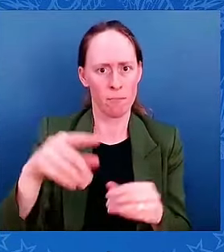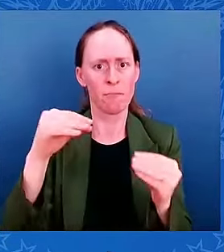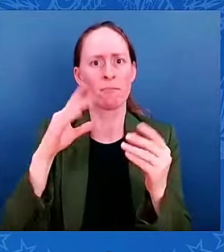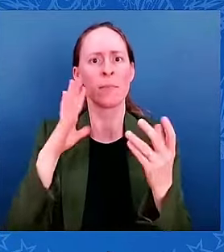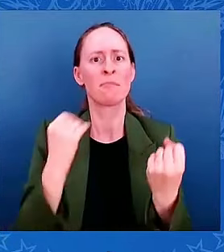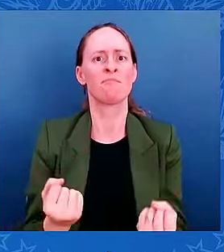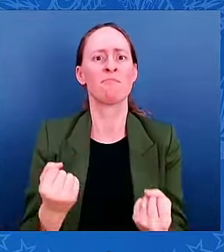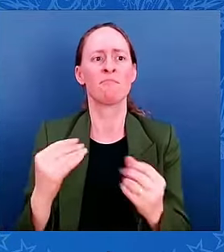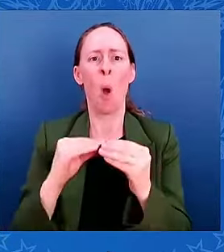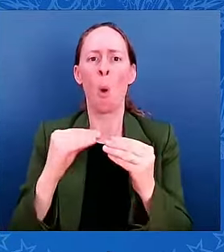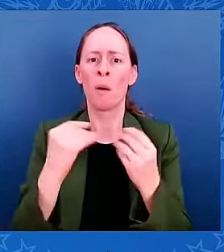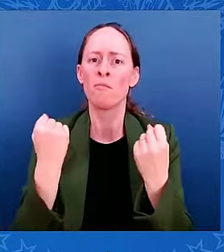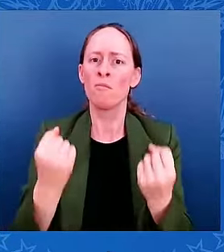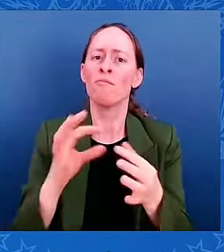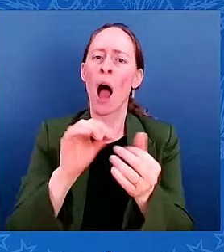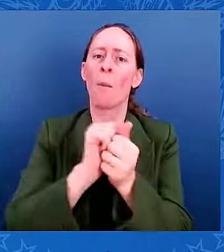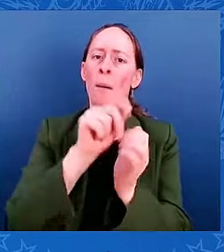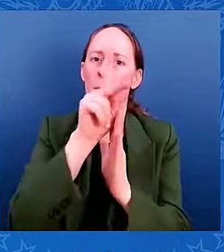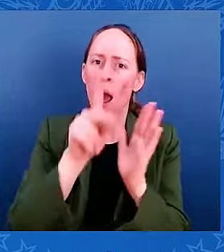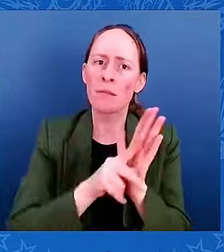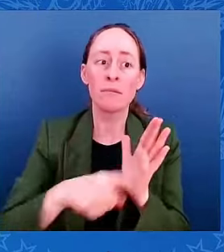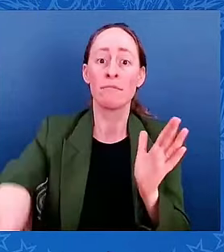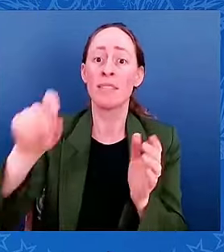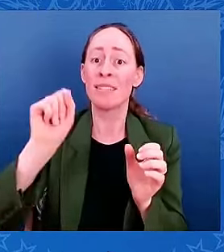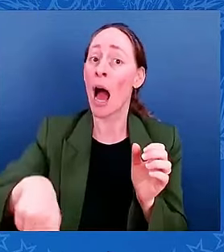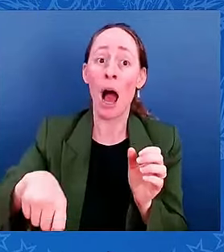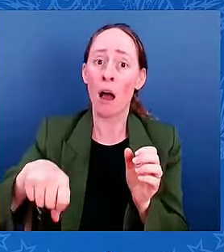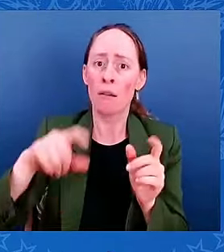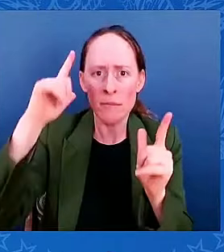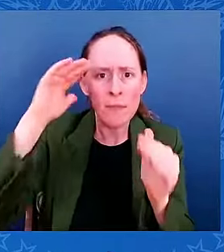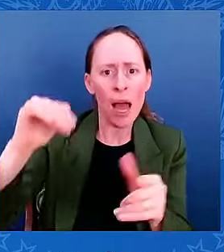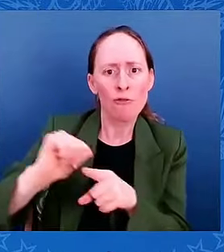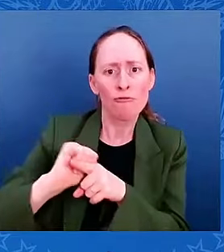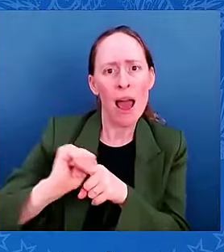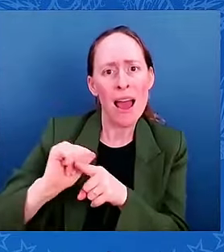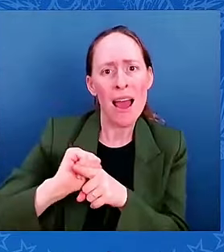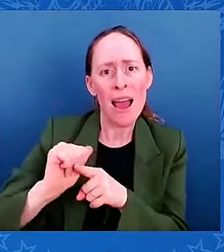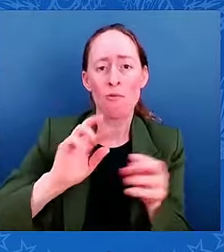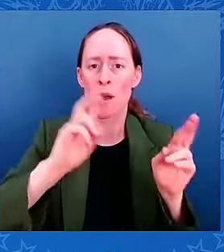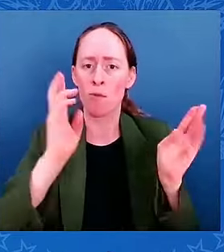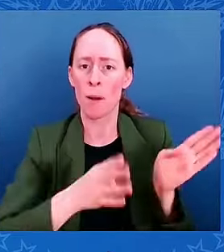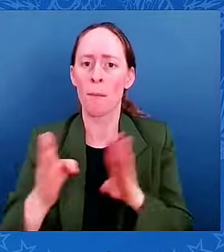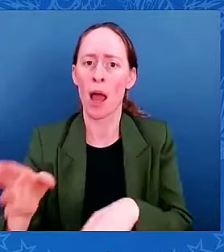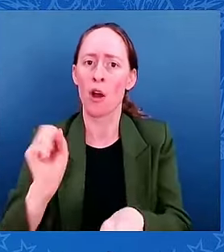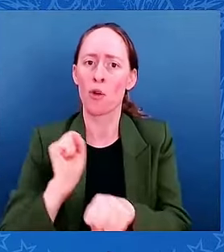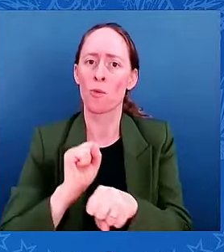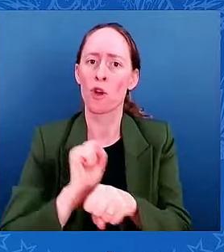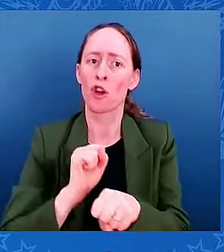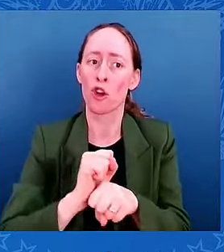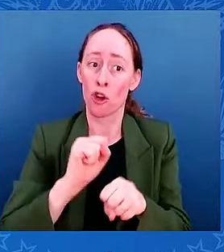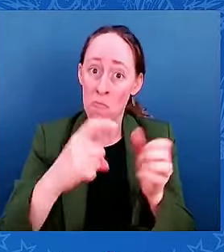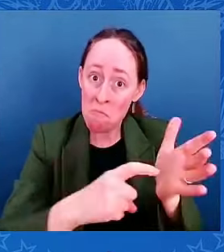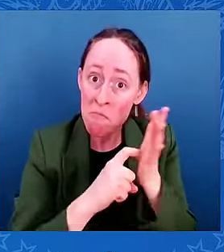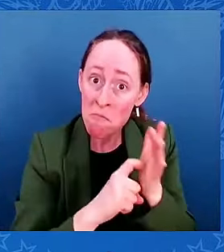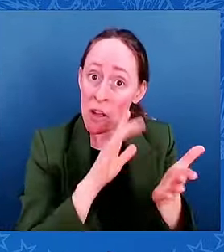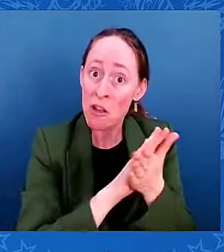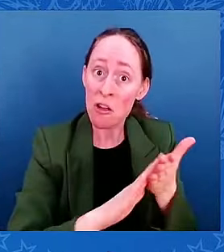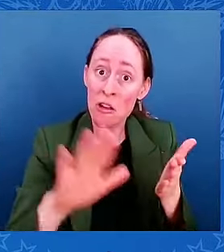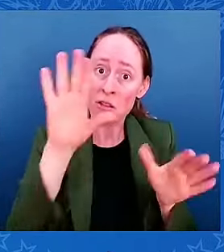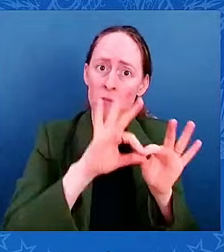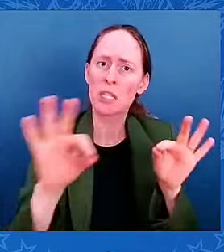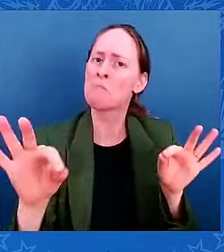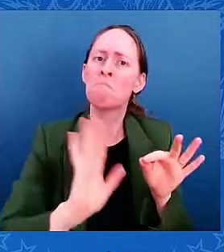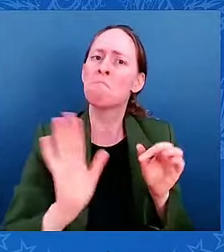pre-apprenticeships, and other job training programs that don't require a college degree, that put young people on a pathway to getting the skills for good-paying